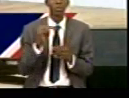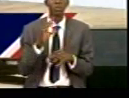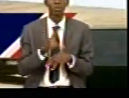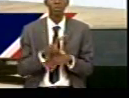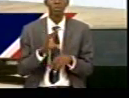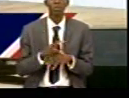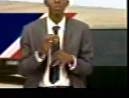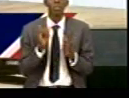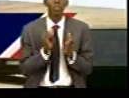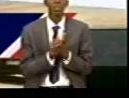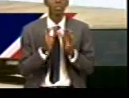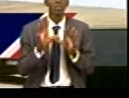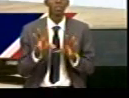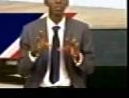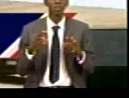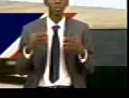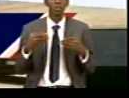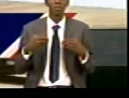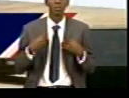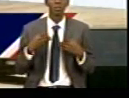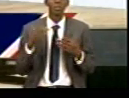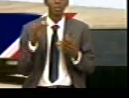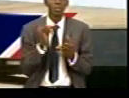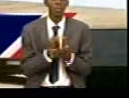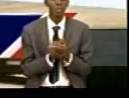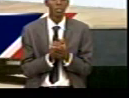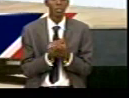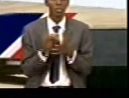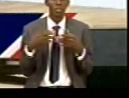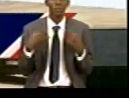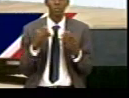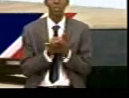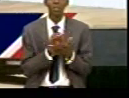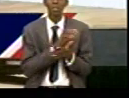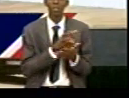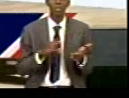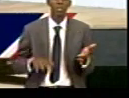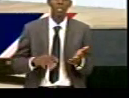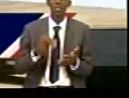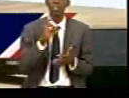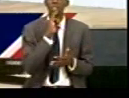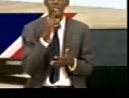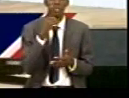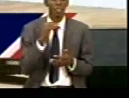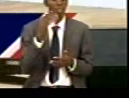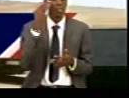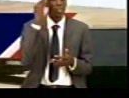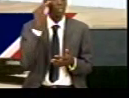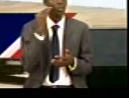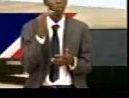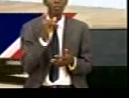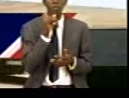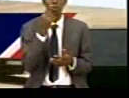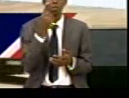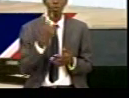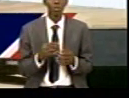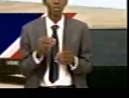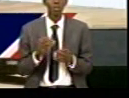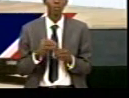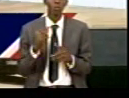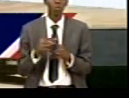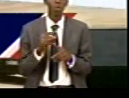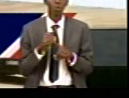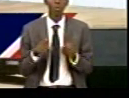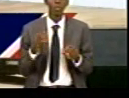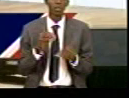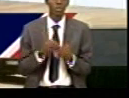that accepts that Christ is the head, not only in word, but in reality. Look